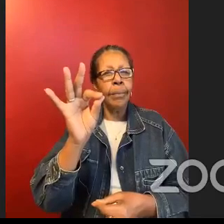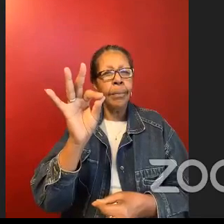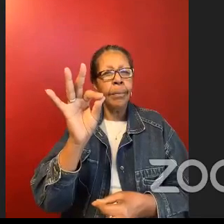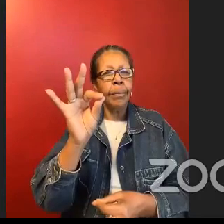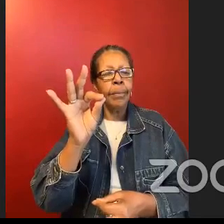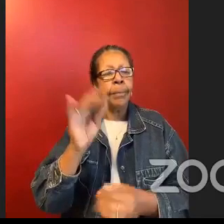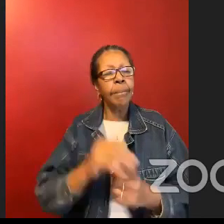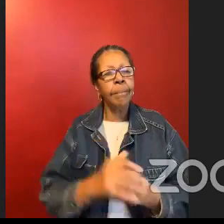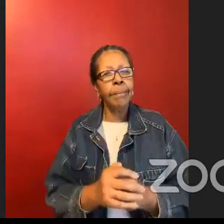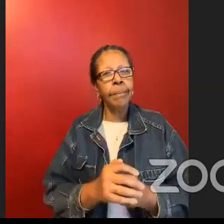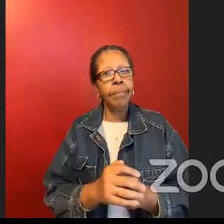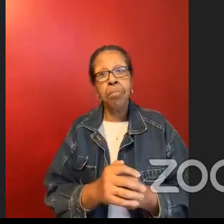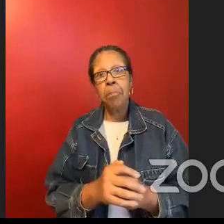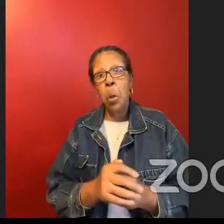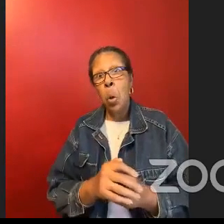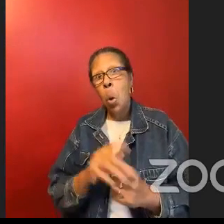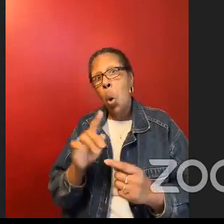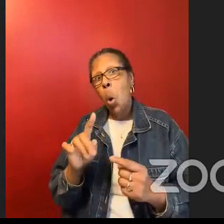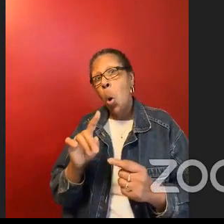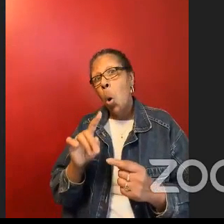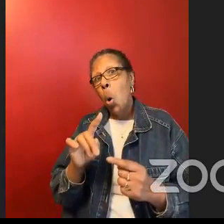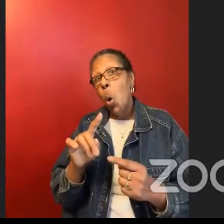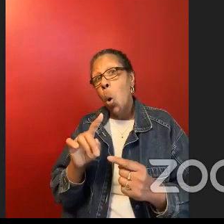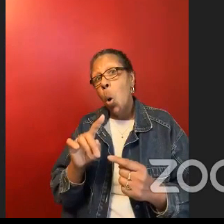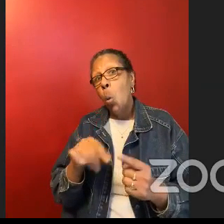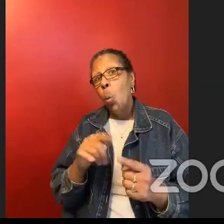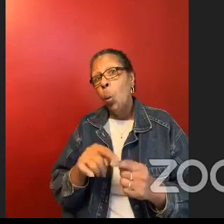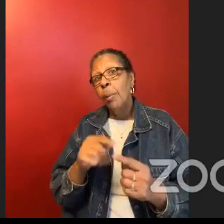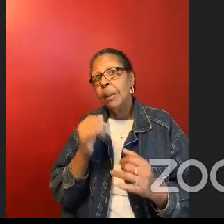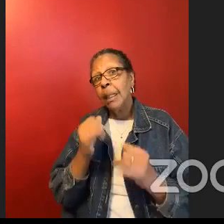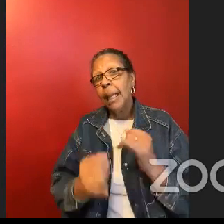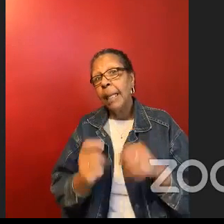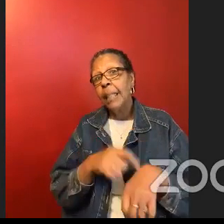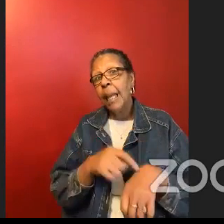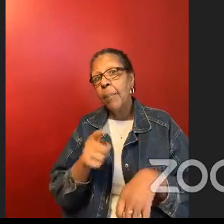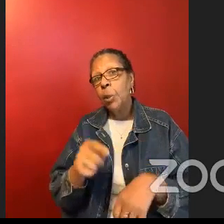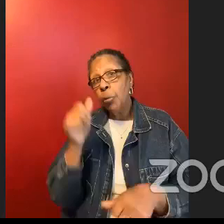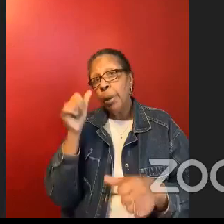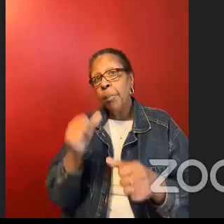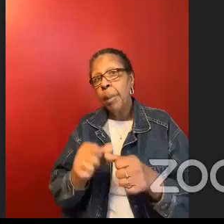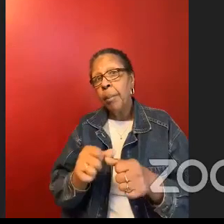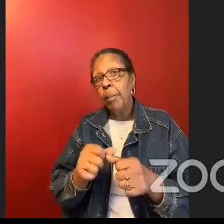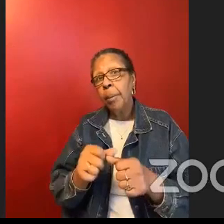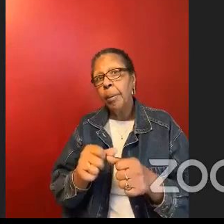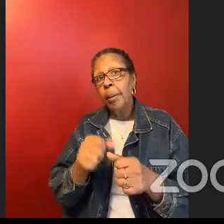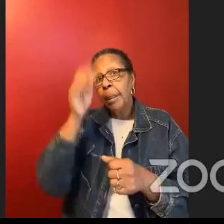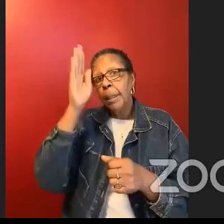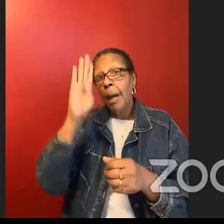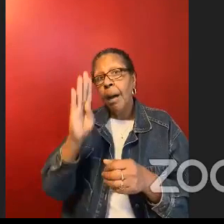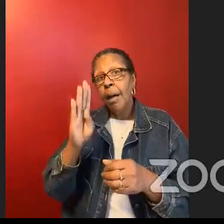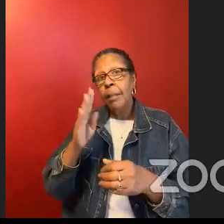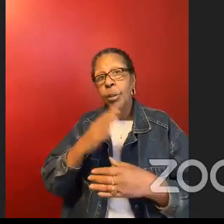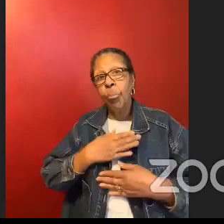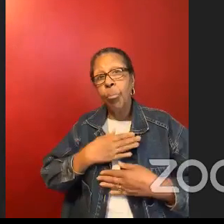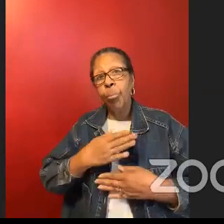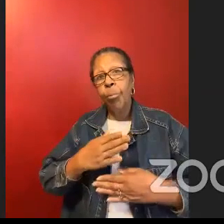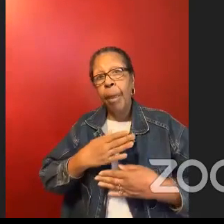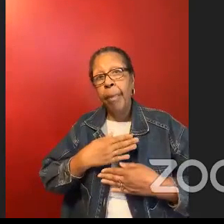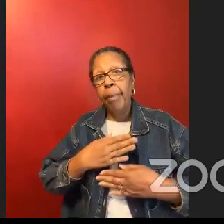When was the last time that you remember breath of God was given to